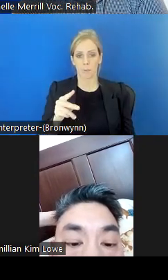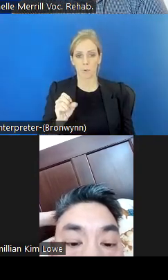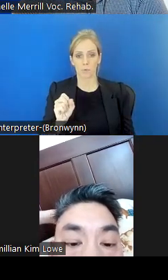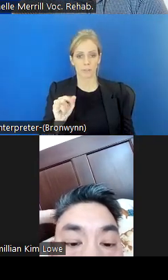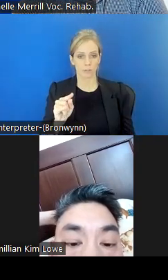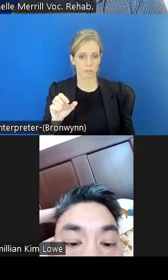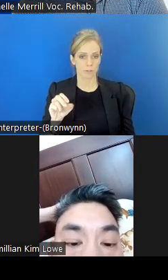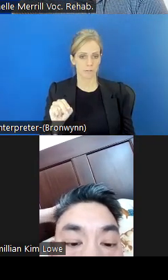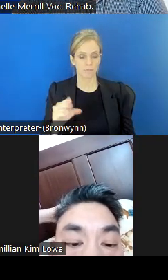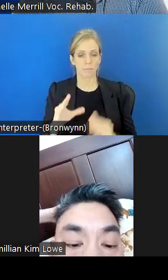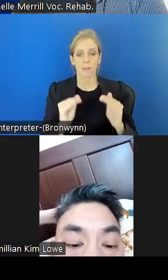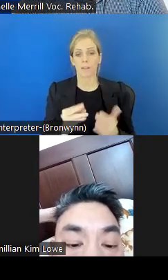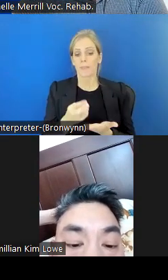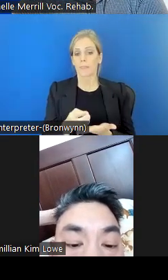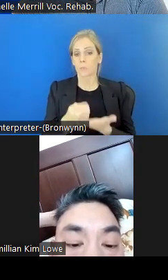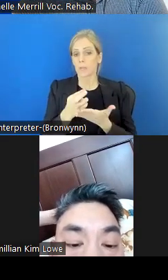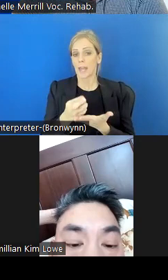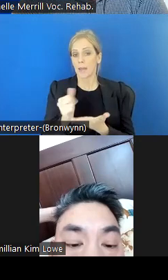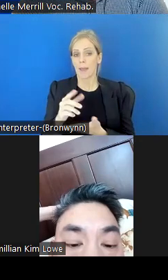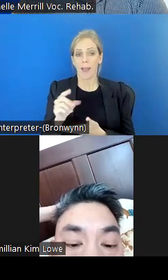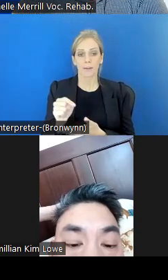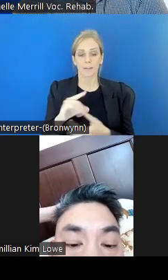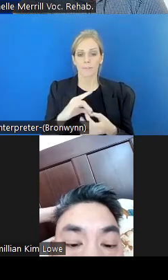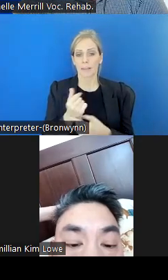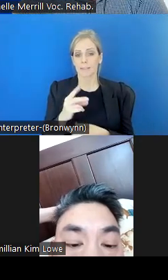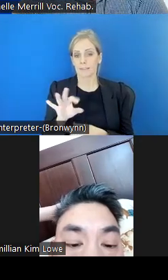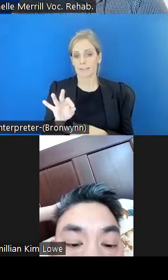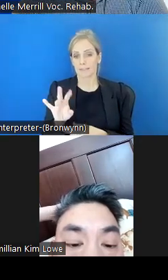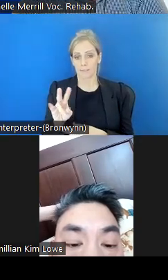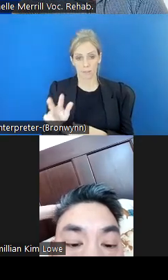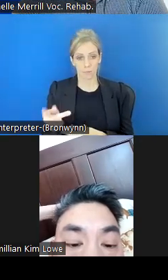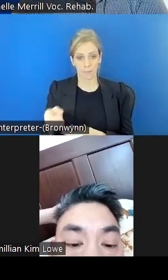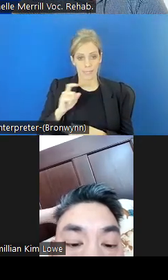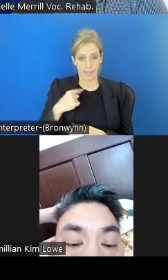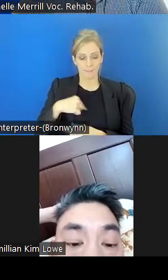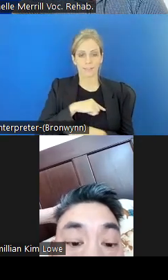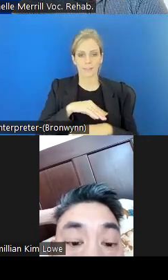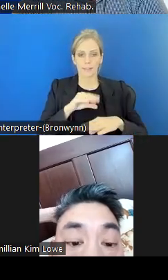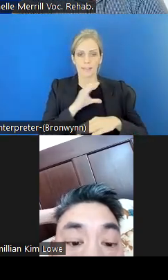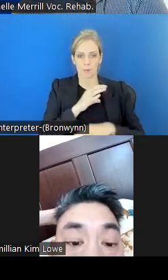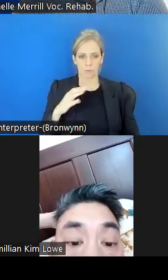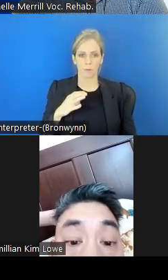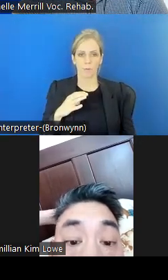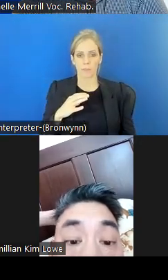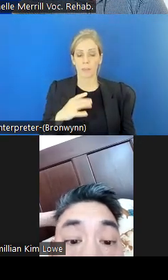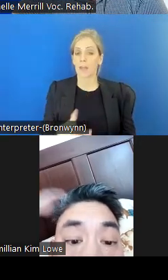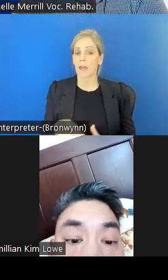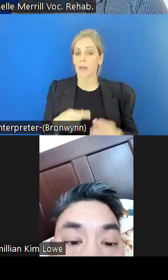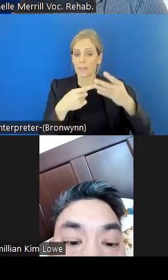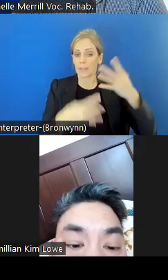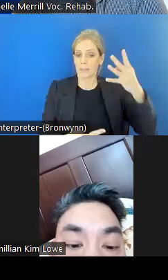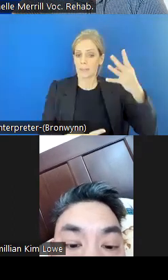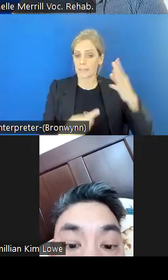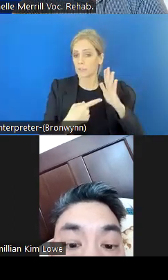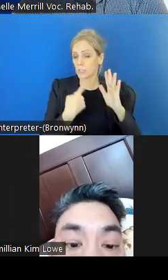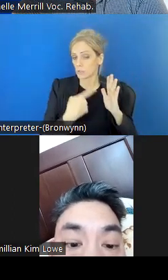of 73 that gave us the council. And it shows the representation and who is sitting in these various chairs.